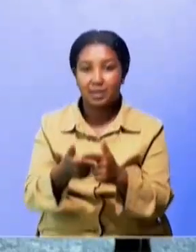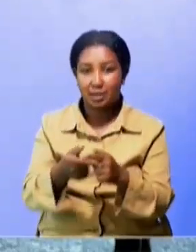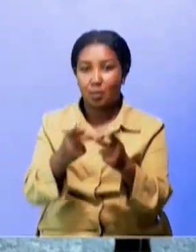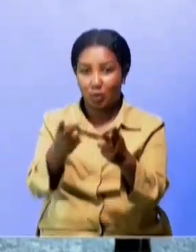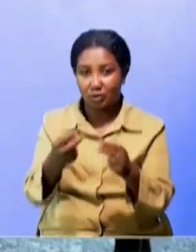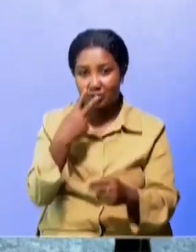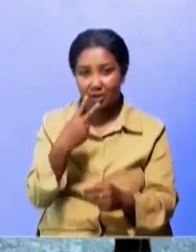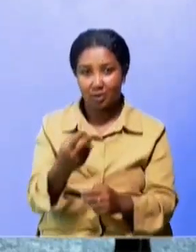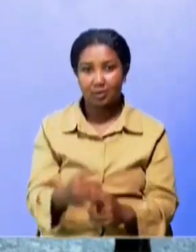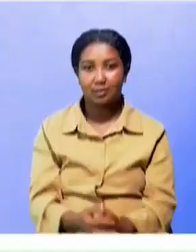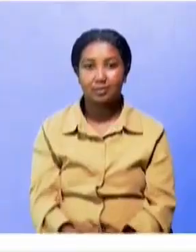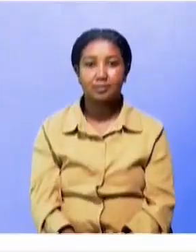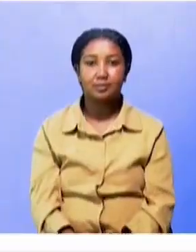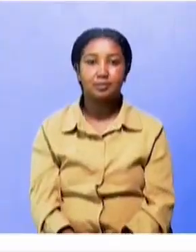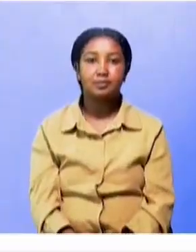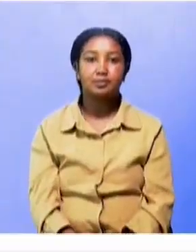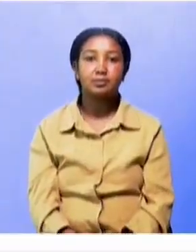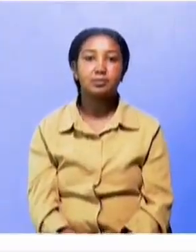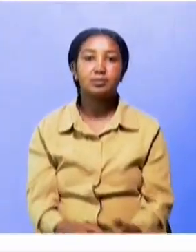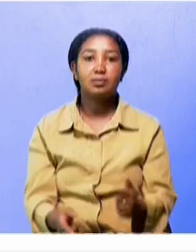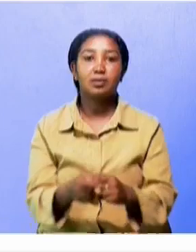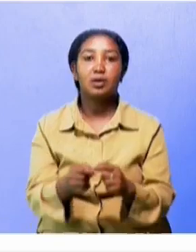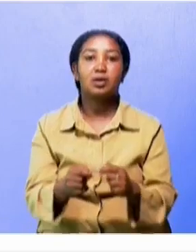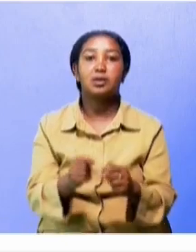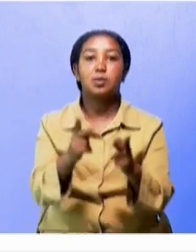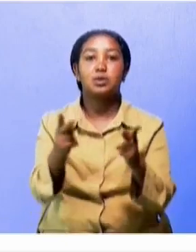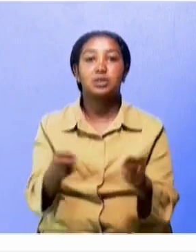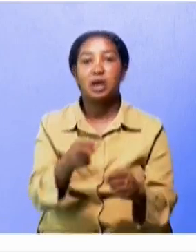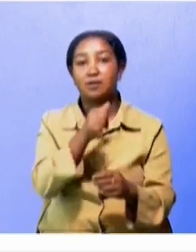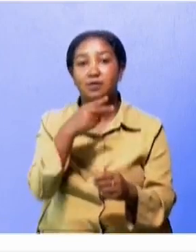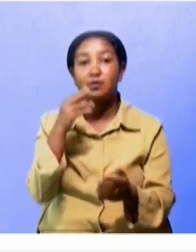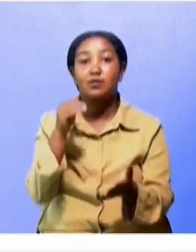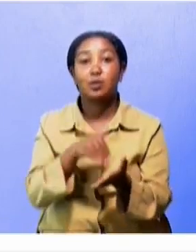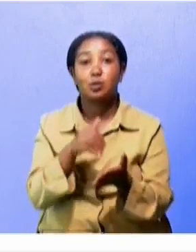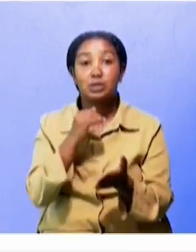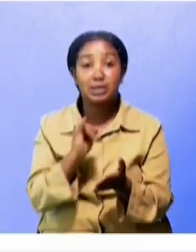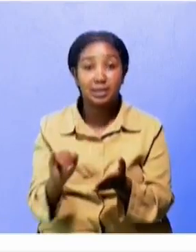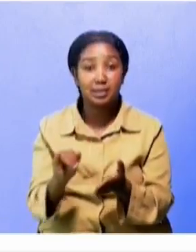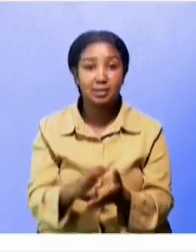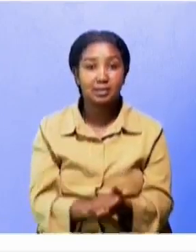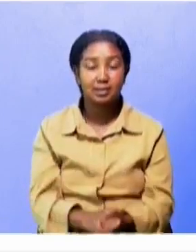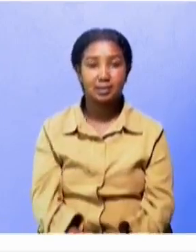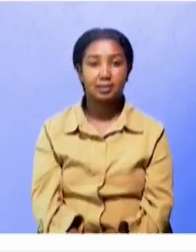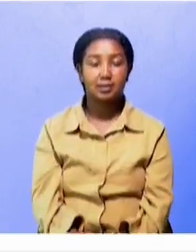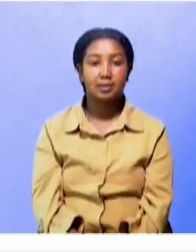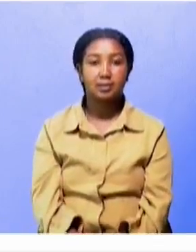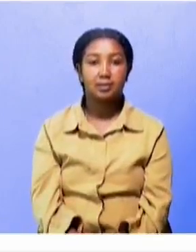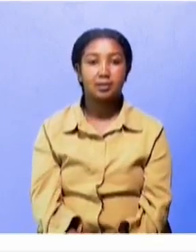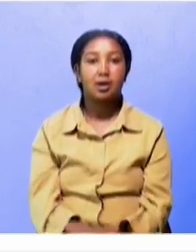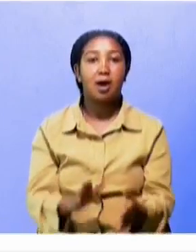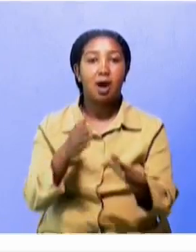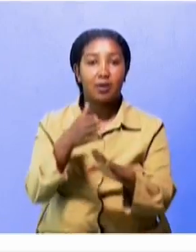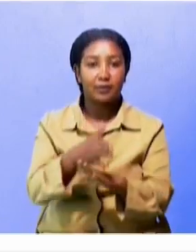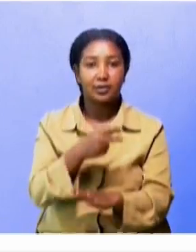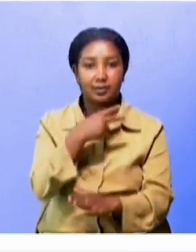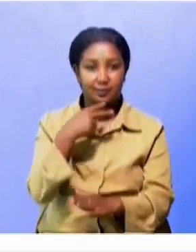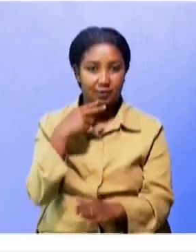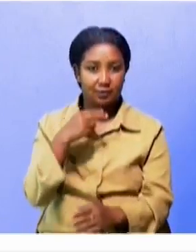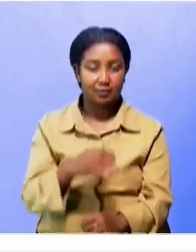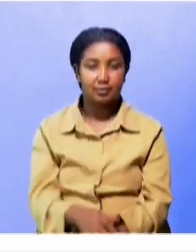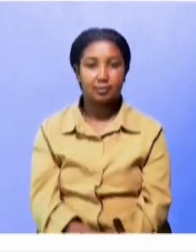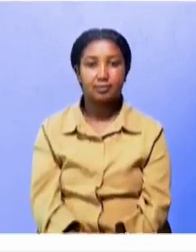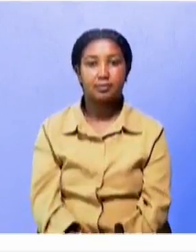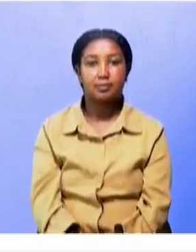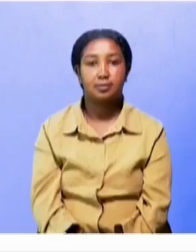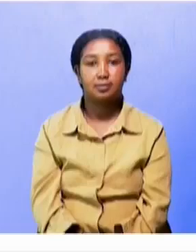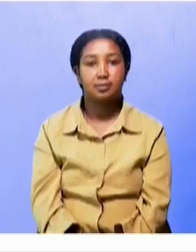second one. The second position of adverbs of frequency is that Okay? After the verb.